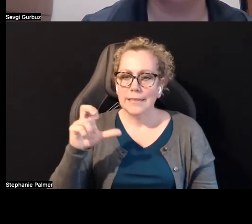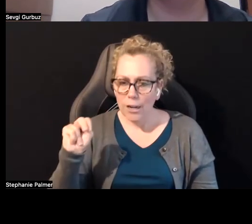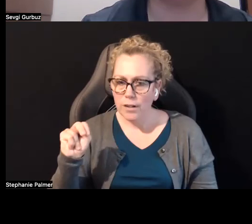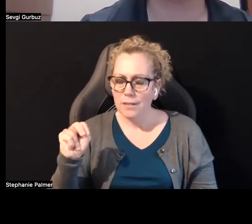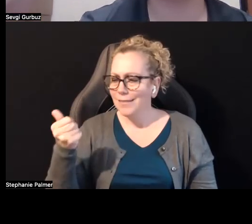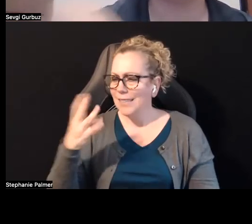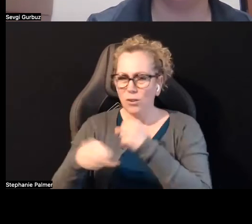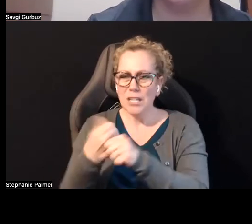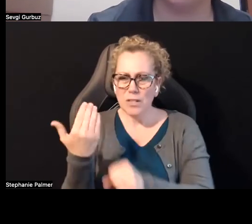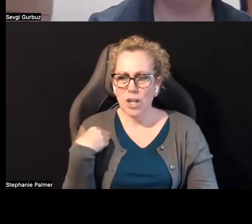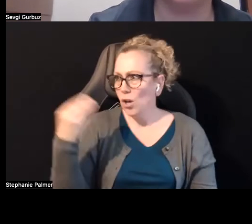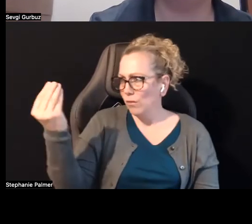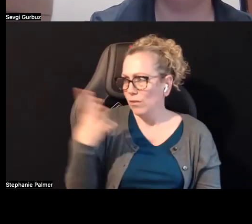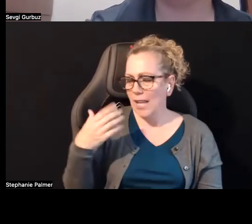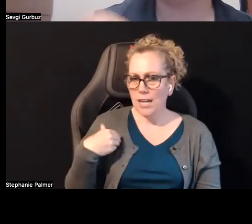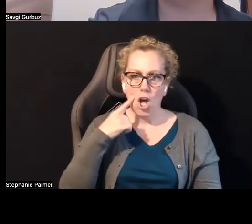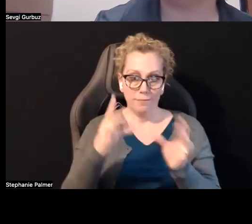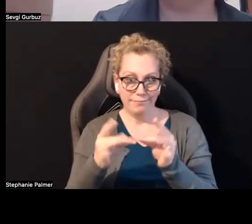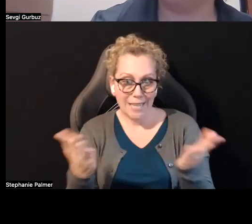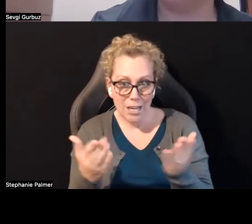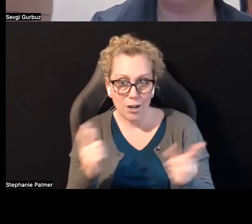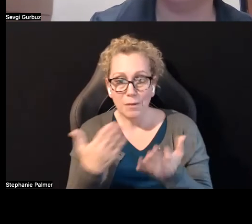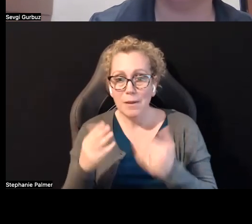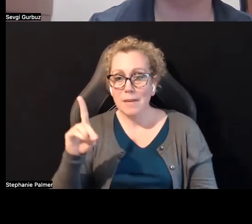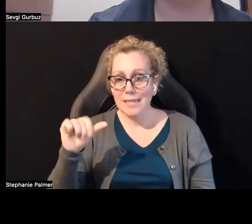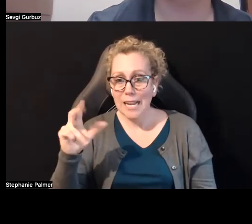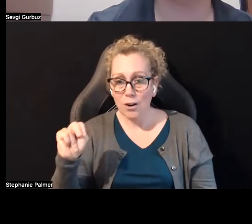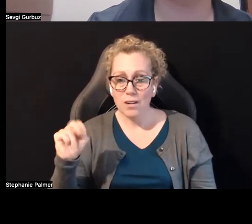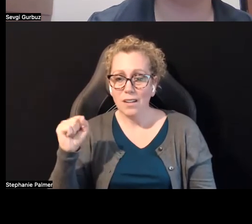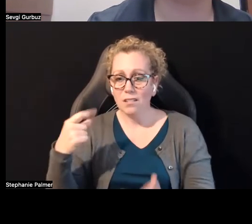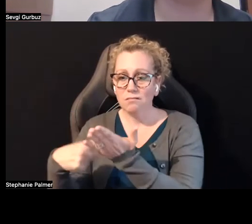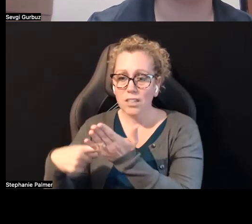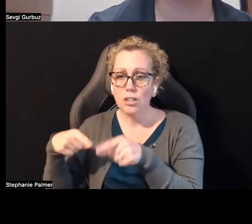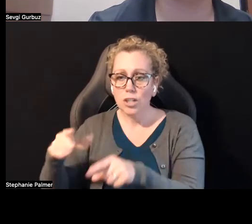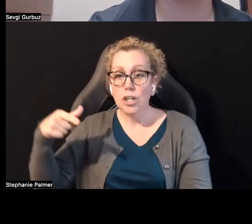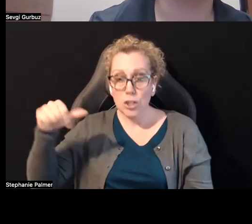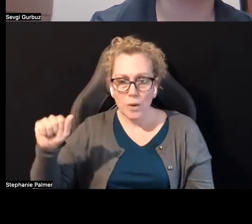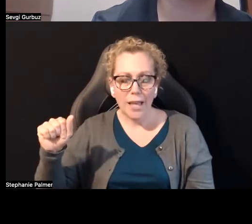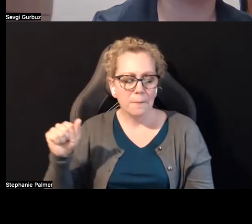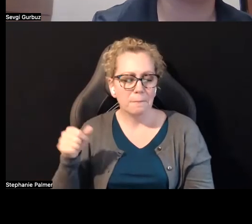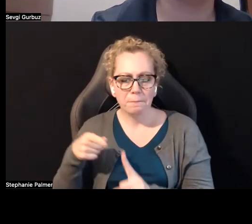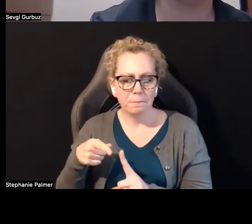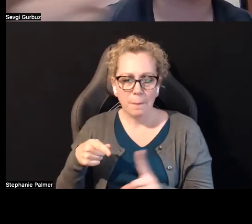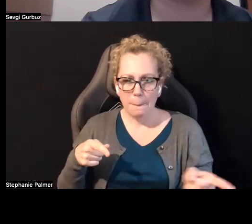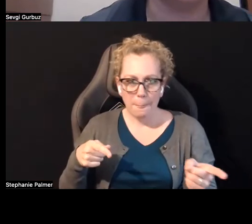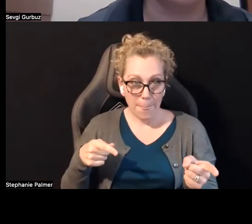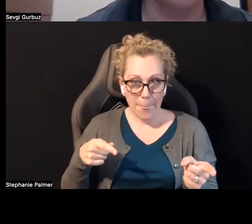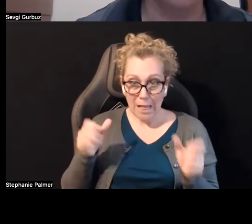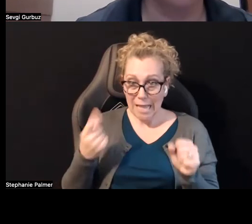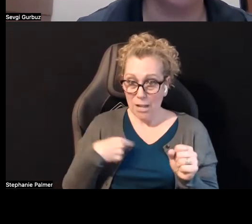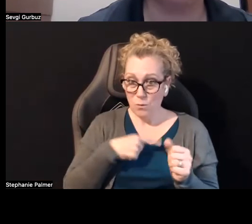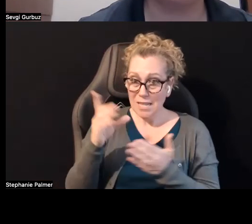ago, which I'll just mention here, but maybe he can talk about in the Q&A, is the idea of, would you even want to design a unique